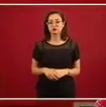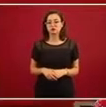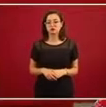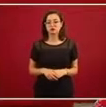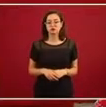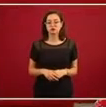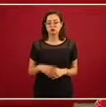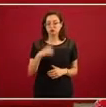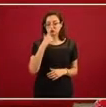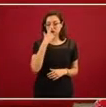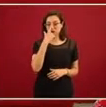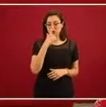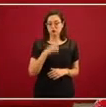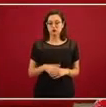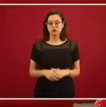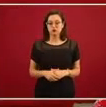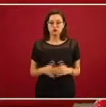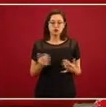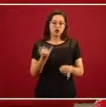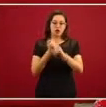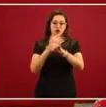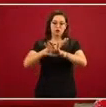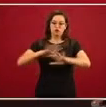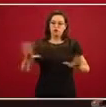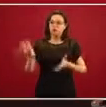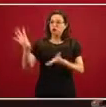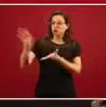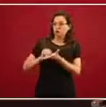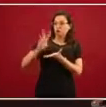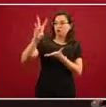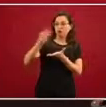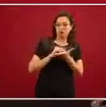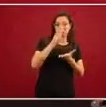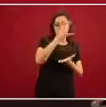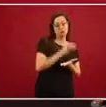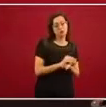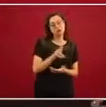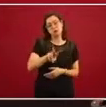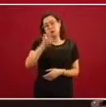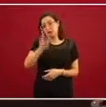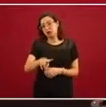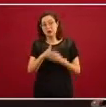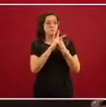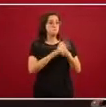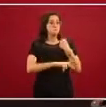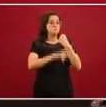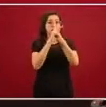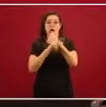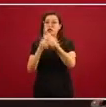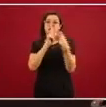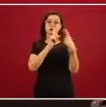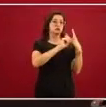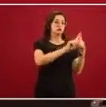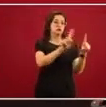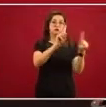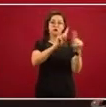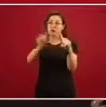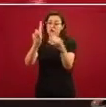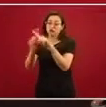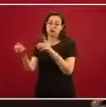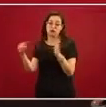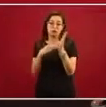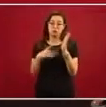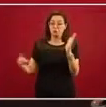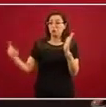And talking about the different mechanisms that we have for integrating the information, yes, different countries have